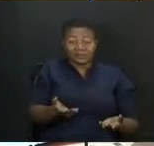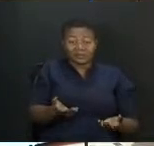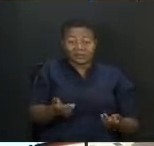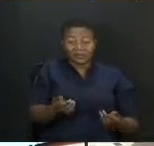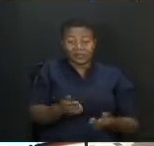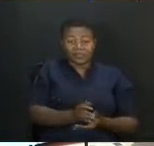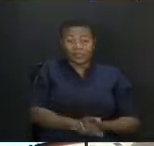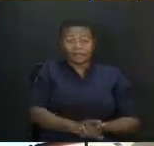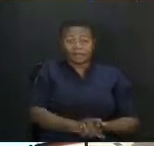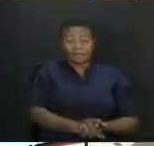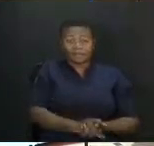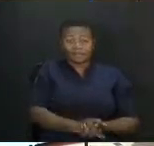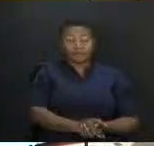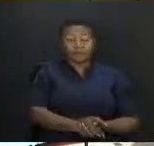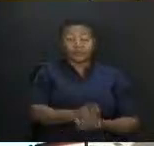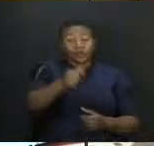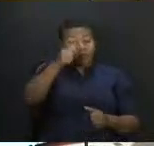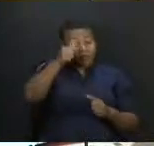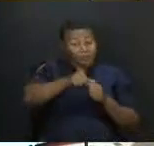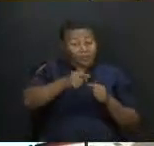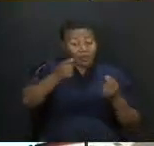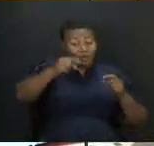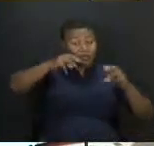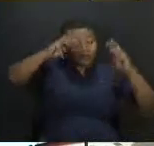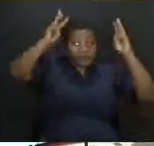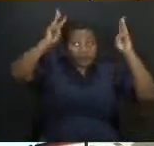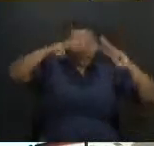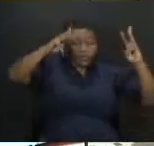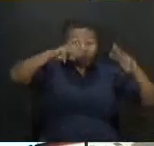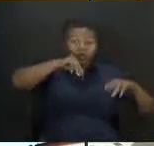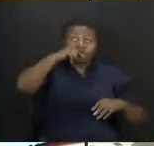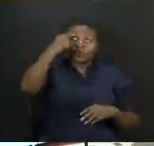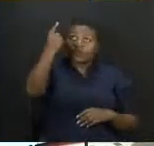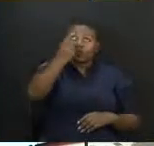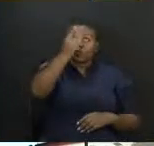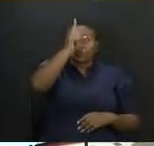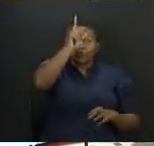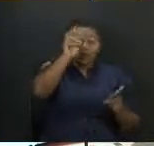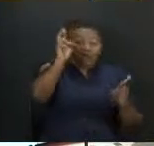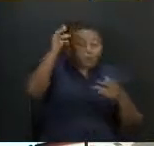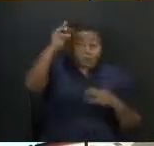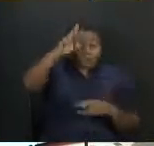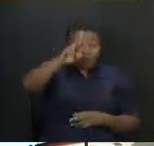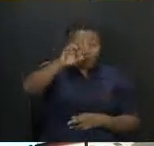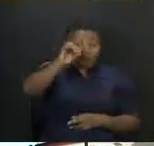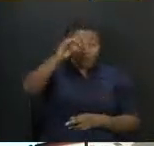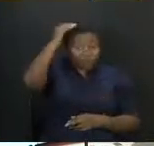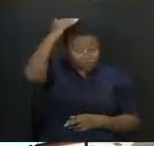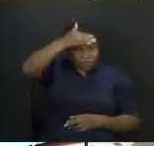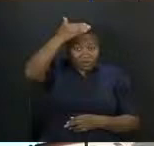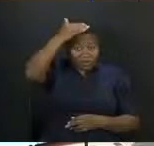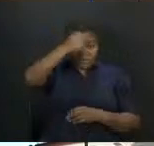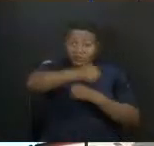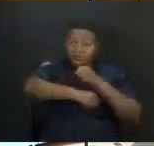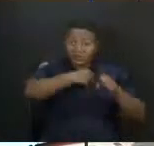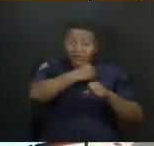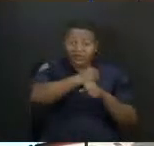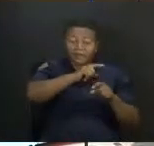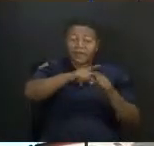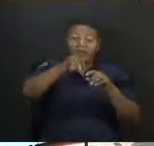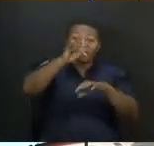It doesn't fall on one roof only. It falls on every roof. So, Mr. Speaker, it is a